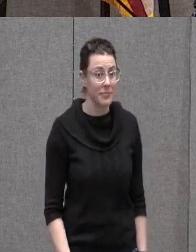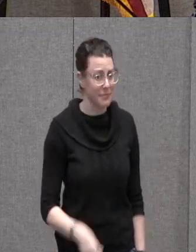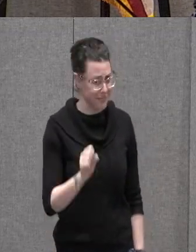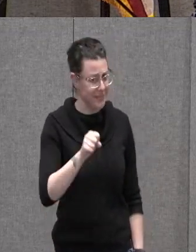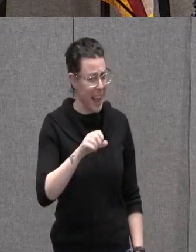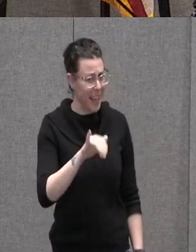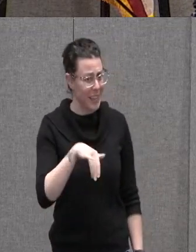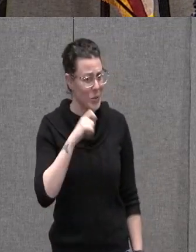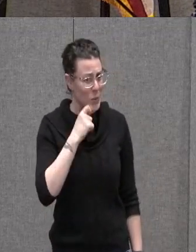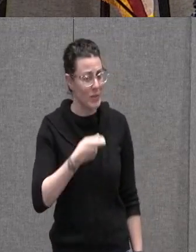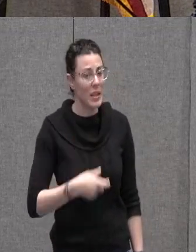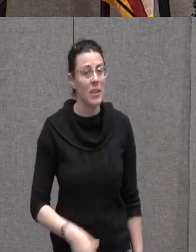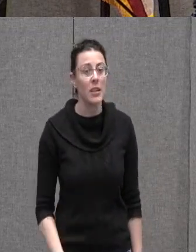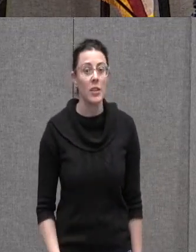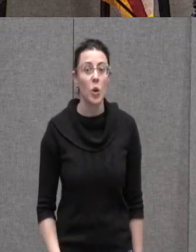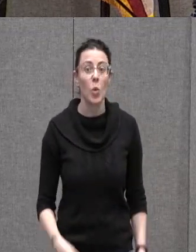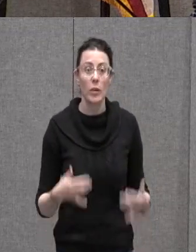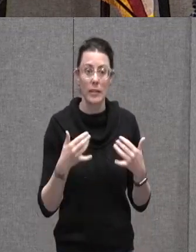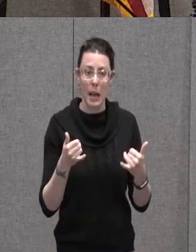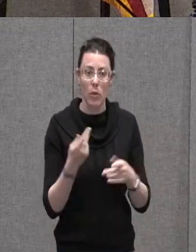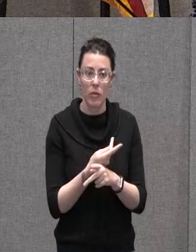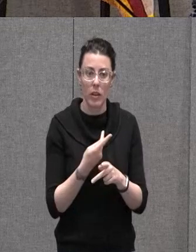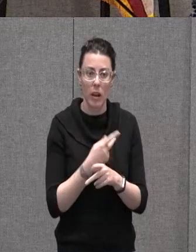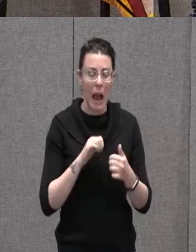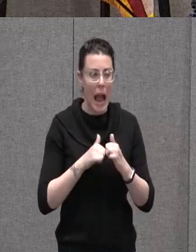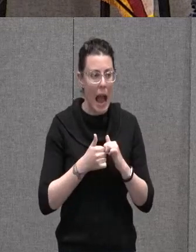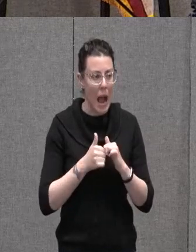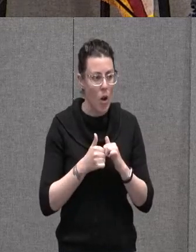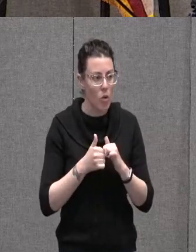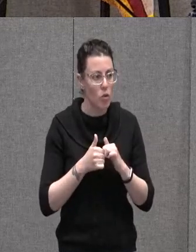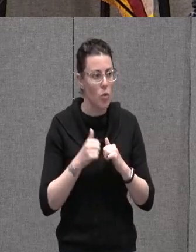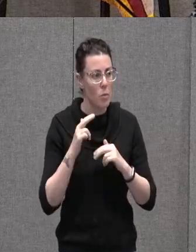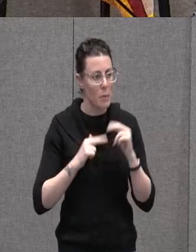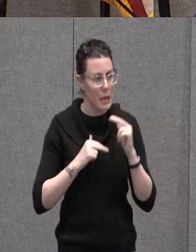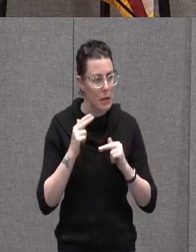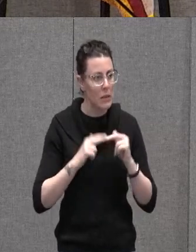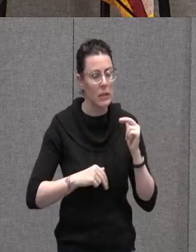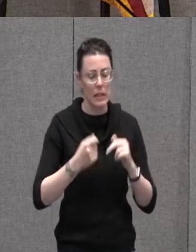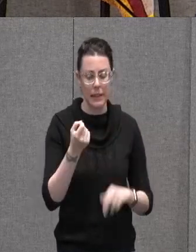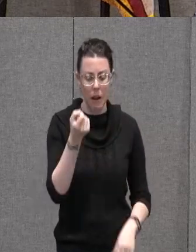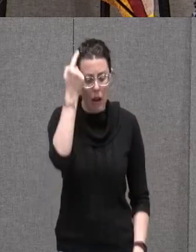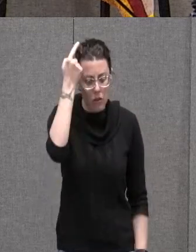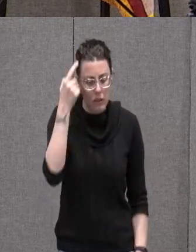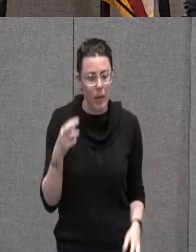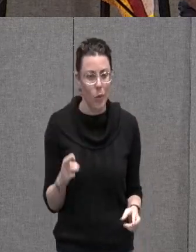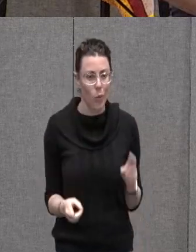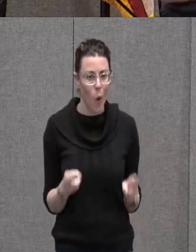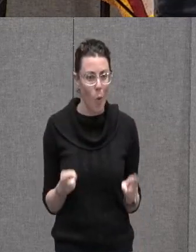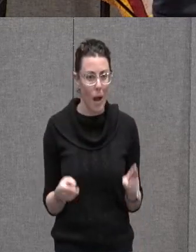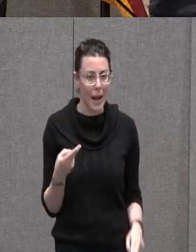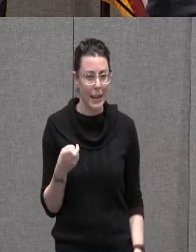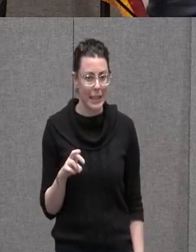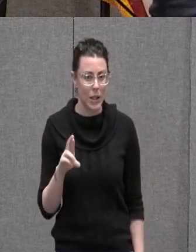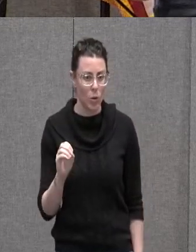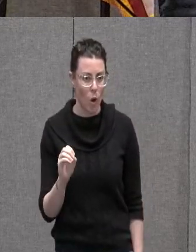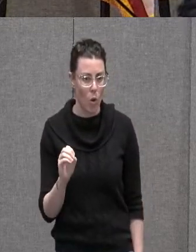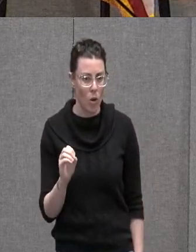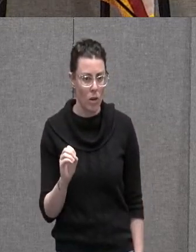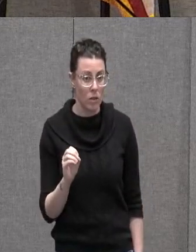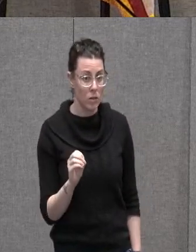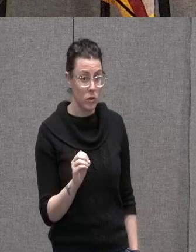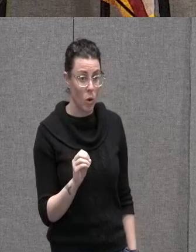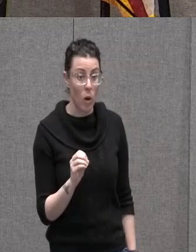to understand and build a robot hero, because that's really what I like to get to today. So is that what our friends at